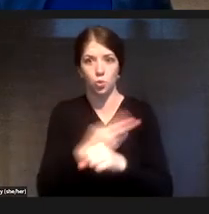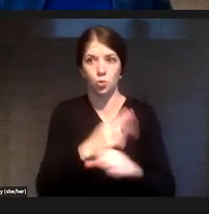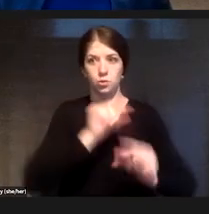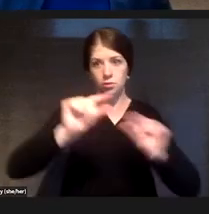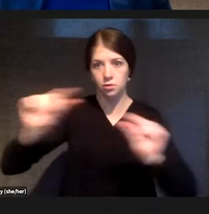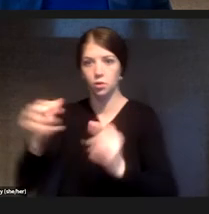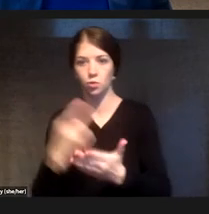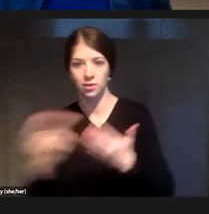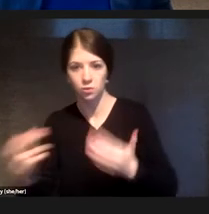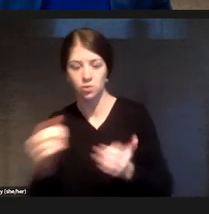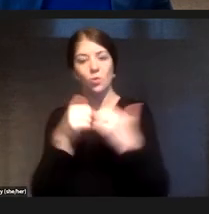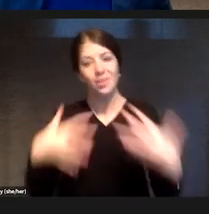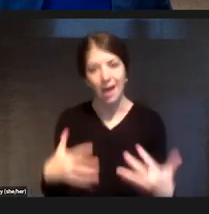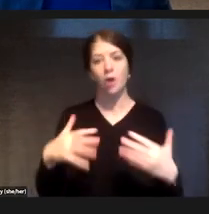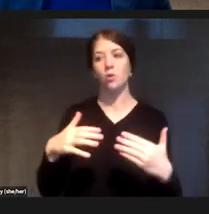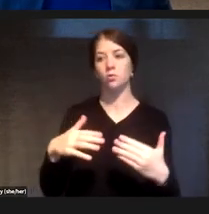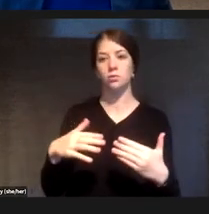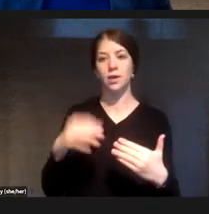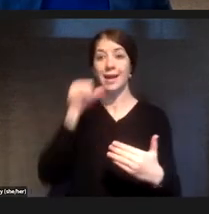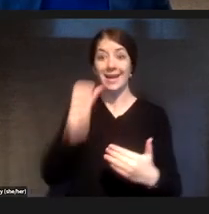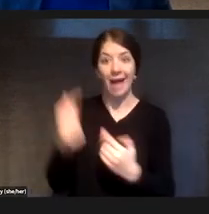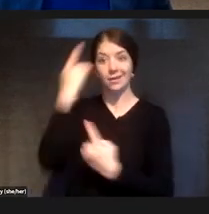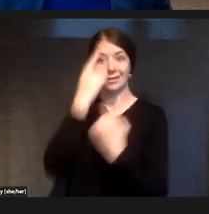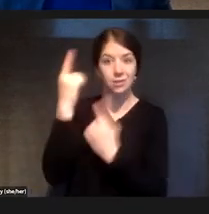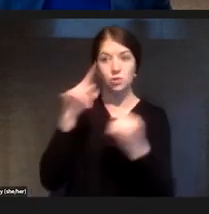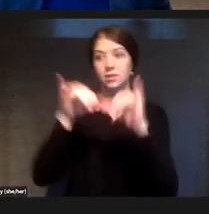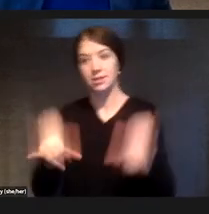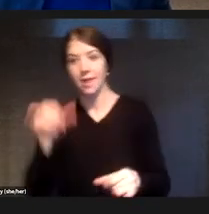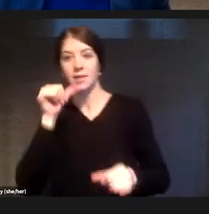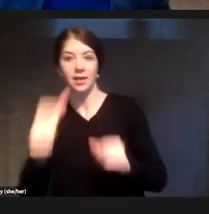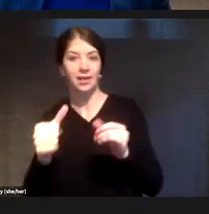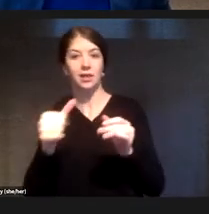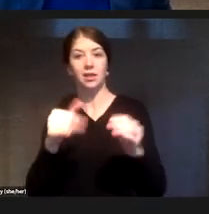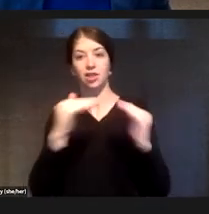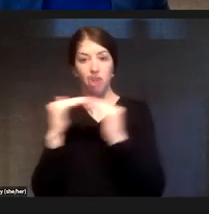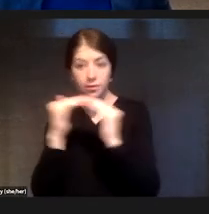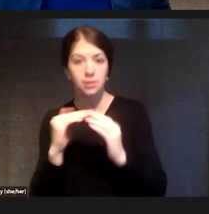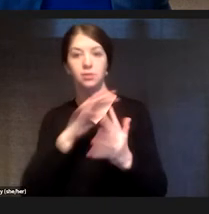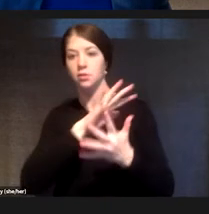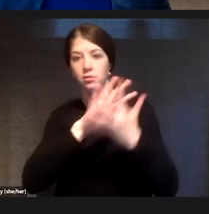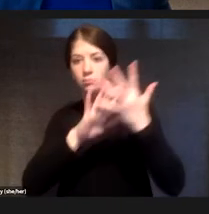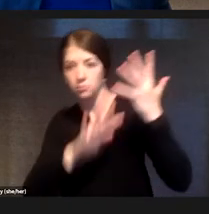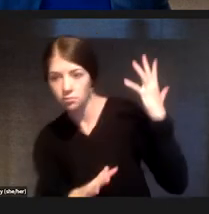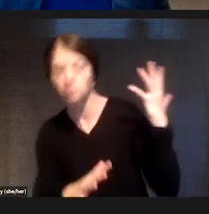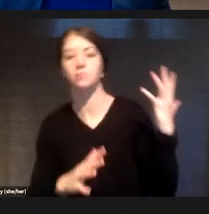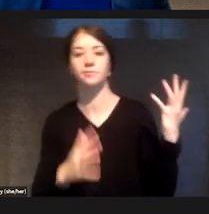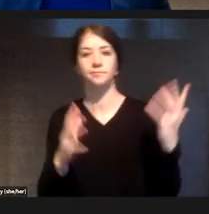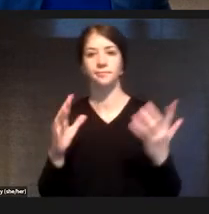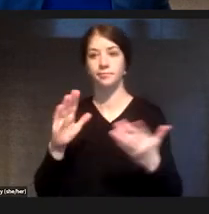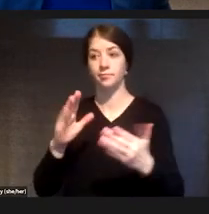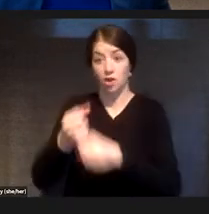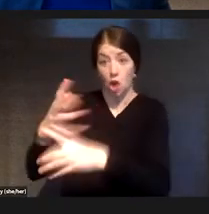the privileges and the prejudices and the systemic injustices that may have led to the situation that people are in, we miss